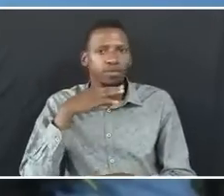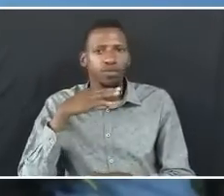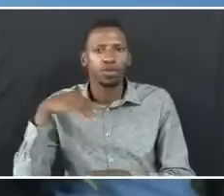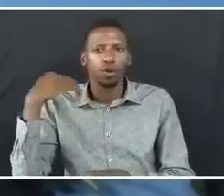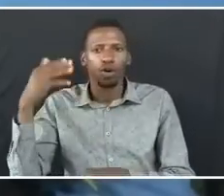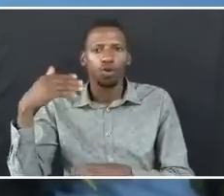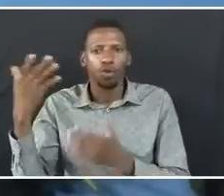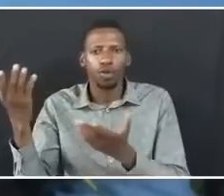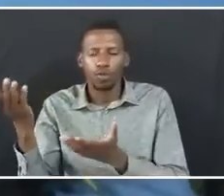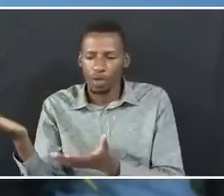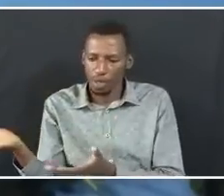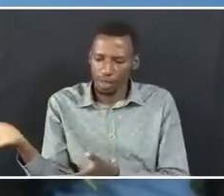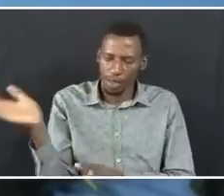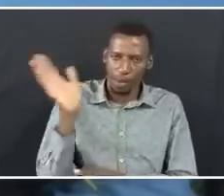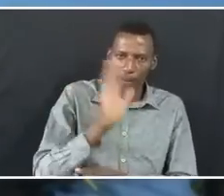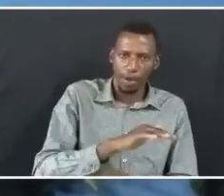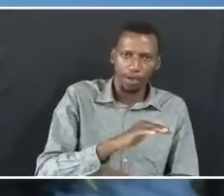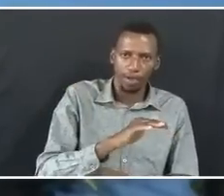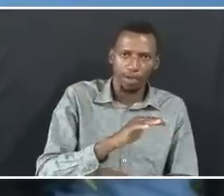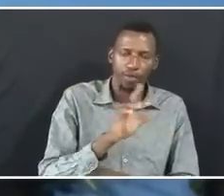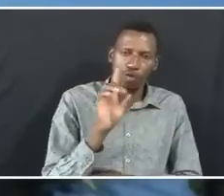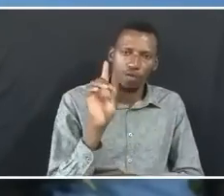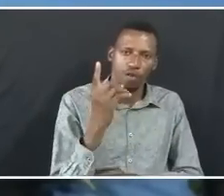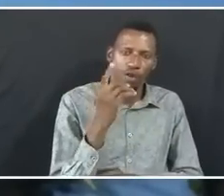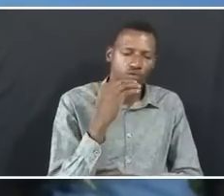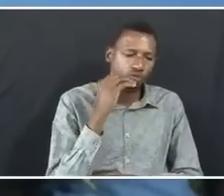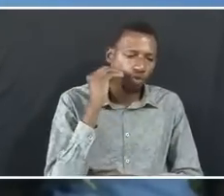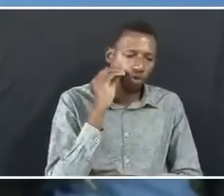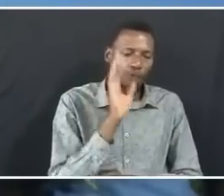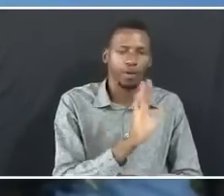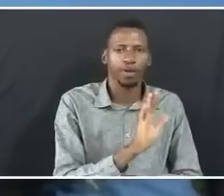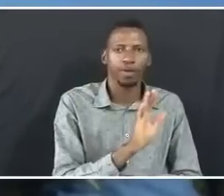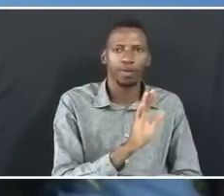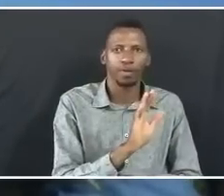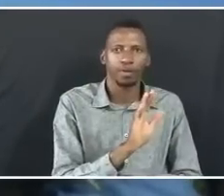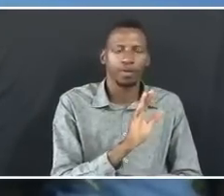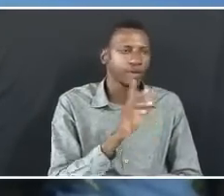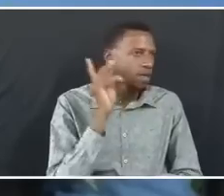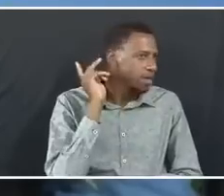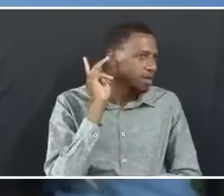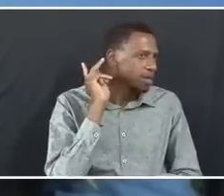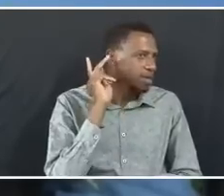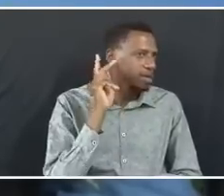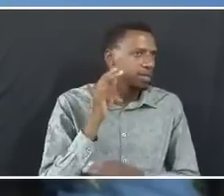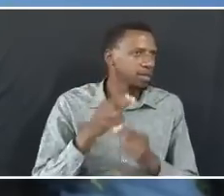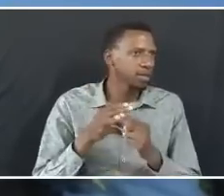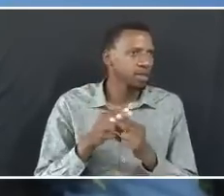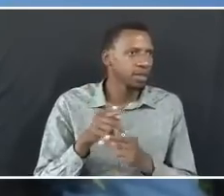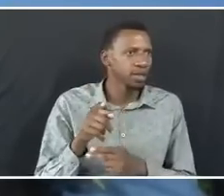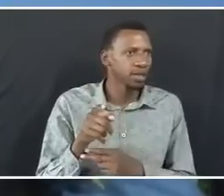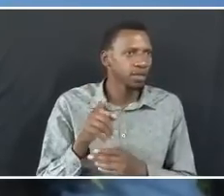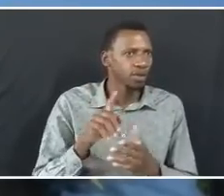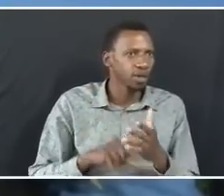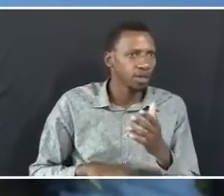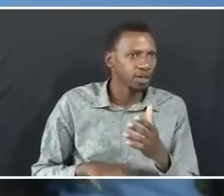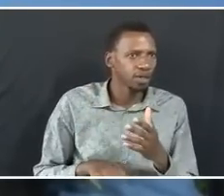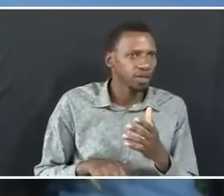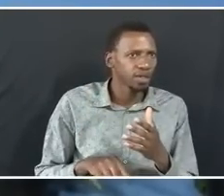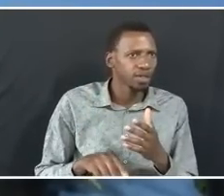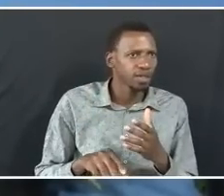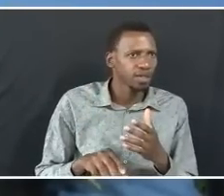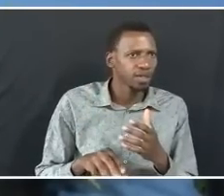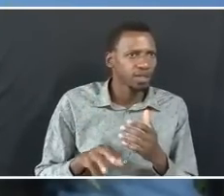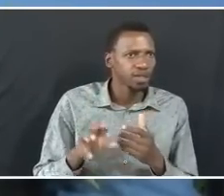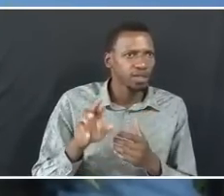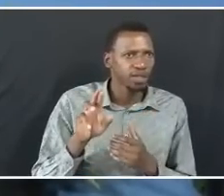back to their first home. Ekegusi, they call that woman Ritinge.